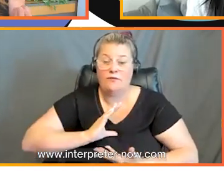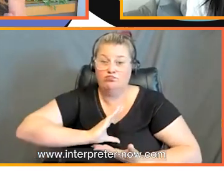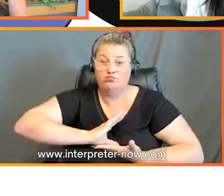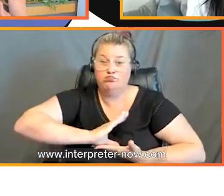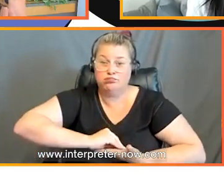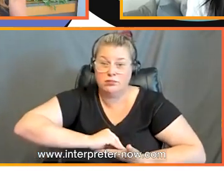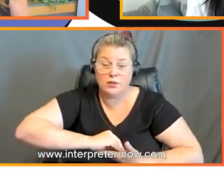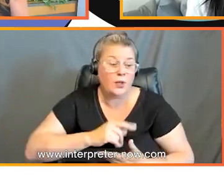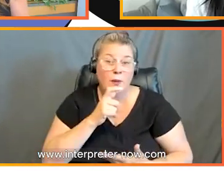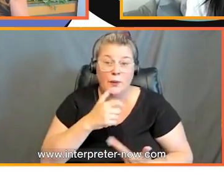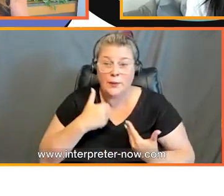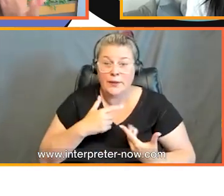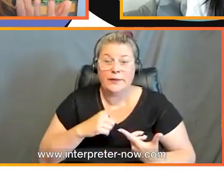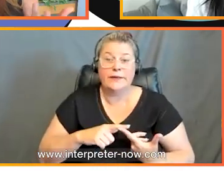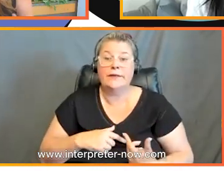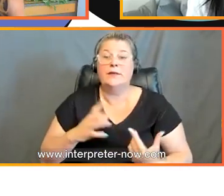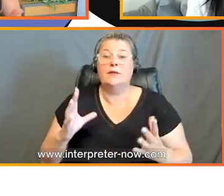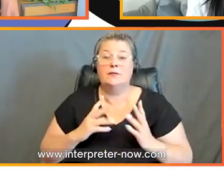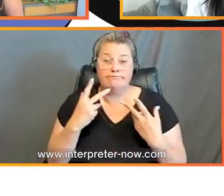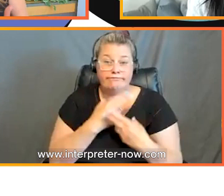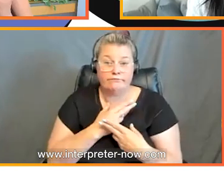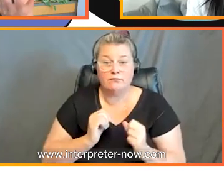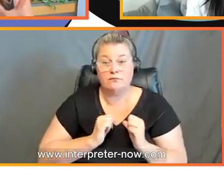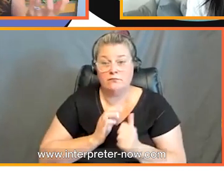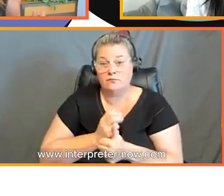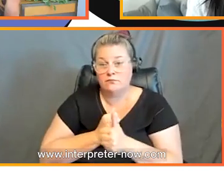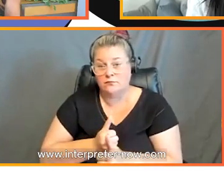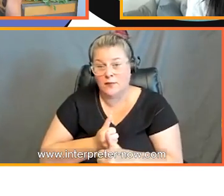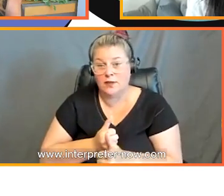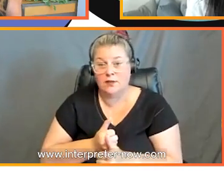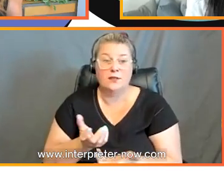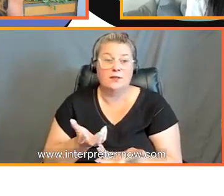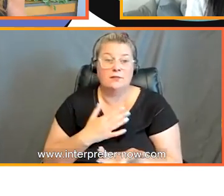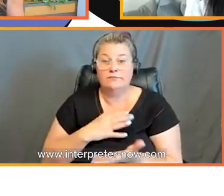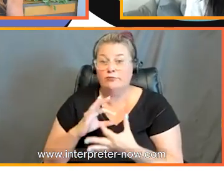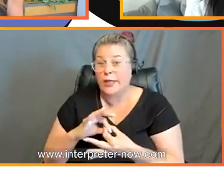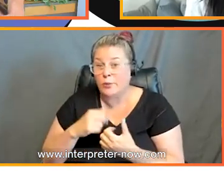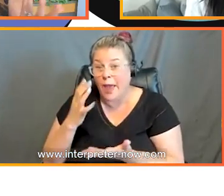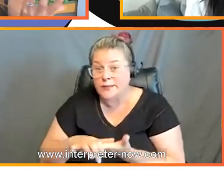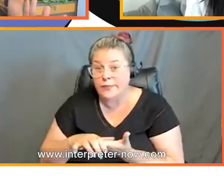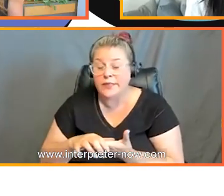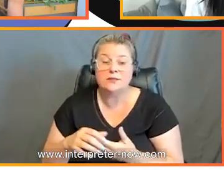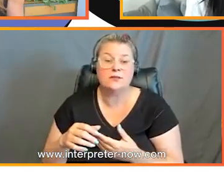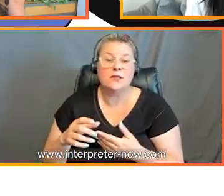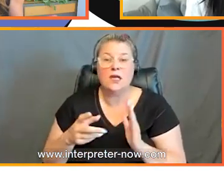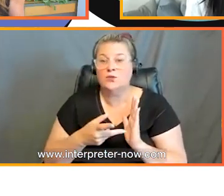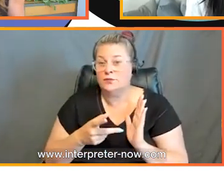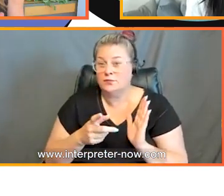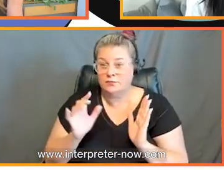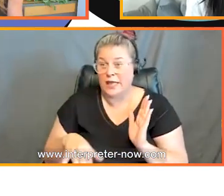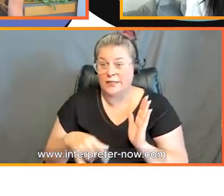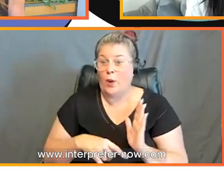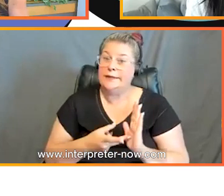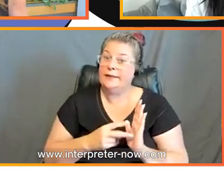to their relationship with their husband as being kind of what defines them. And not until much later in life, I